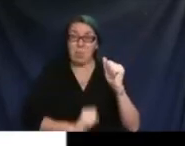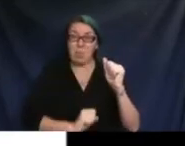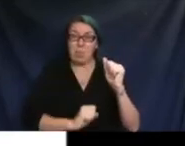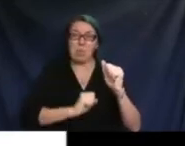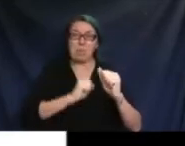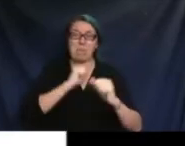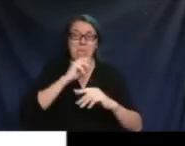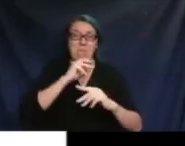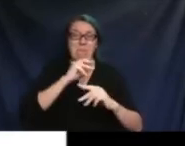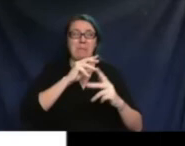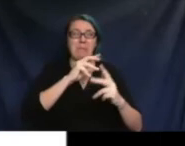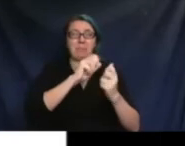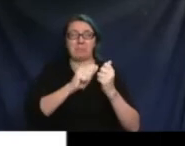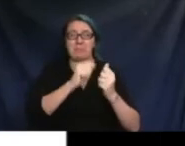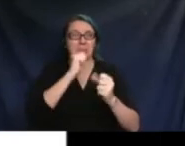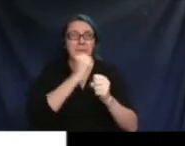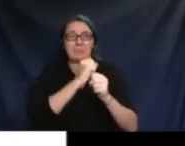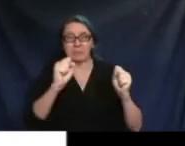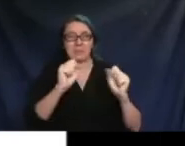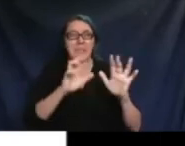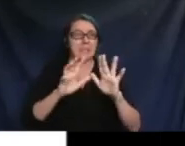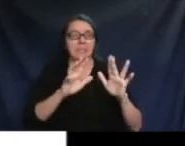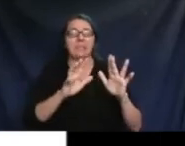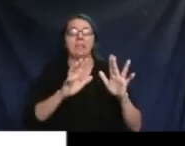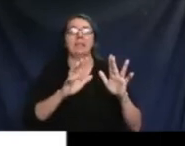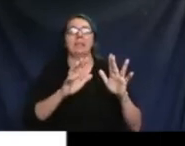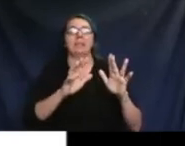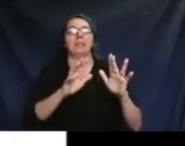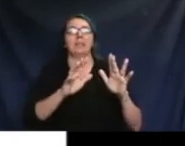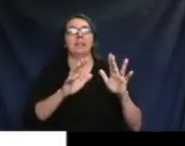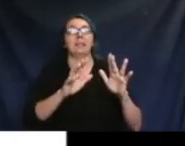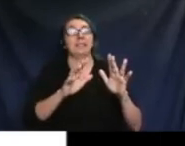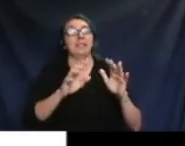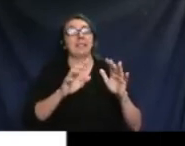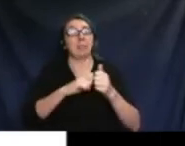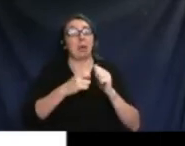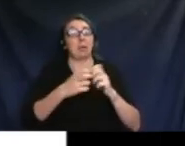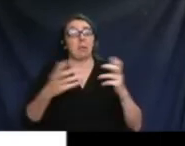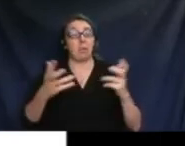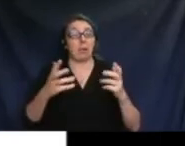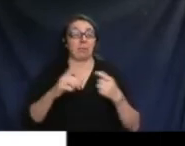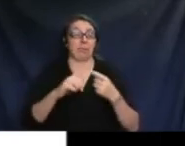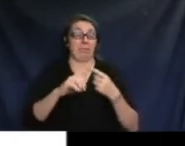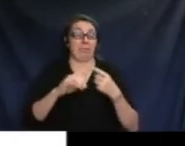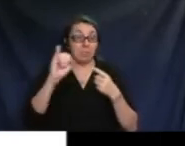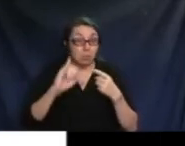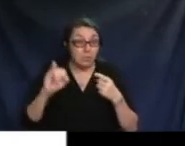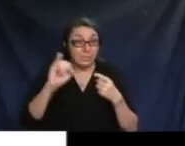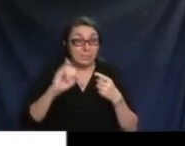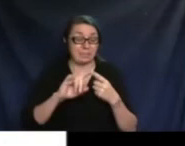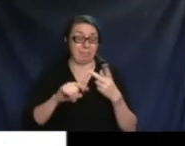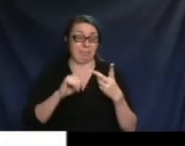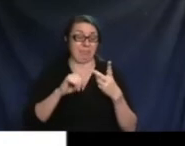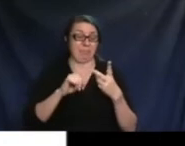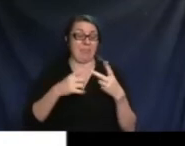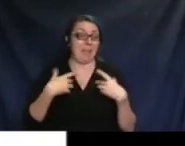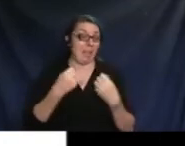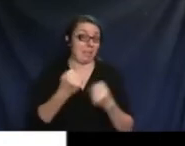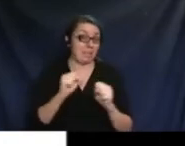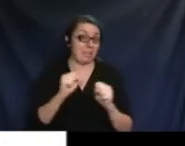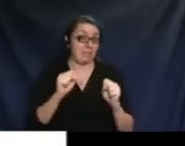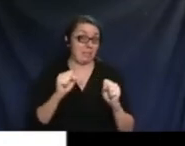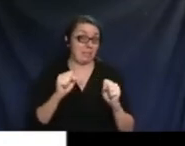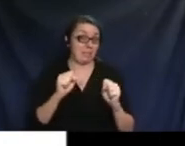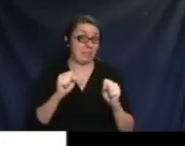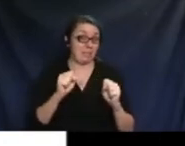insurance and the health and safety issues, not just for the public, but for the artists. So